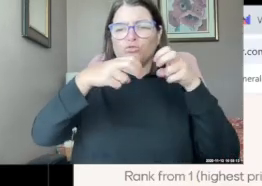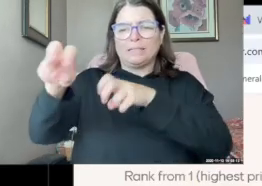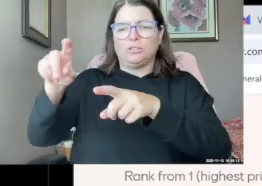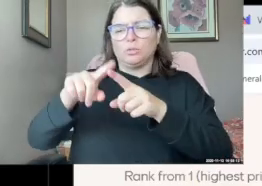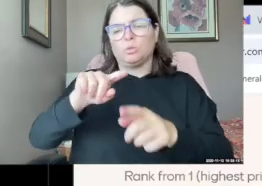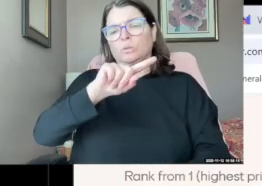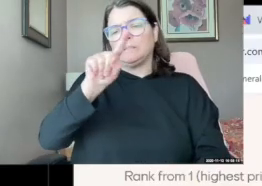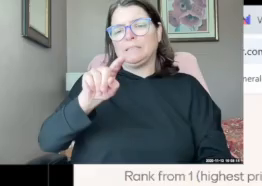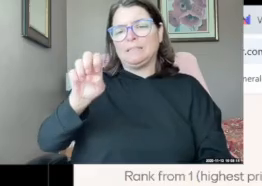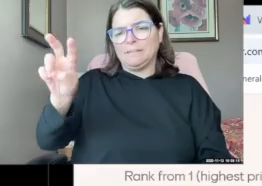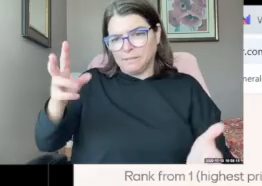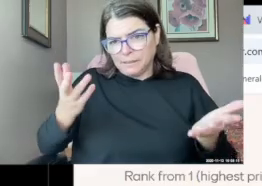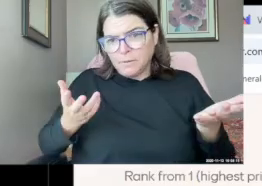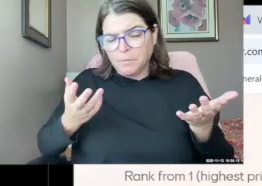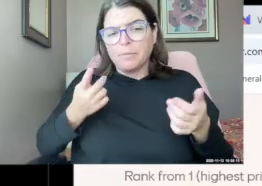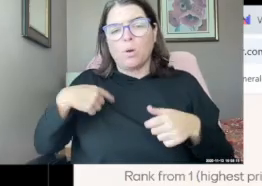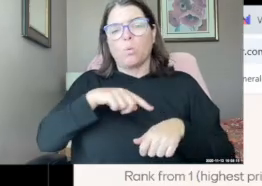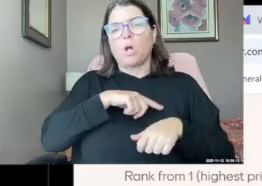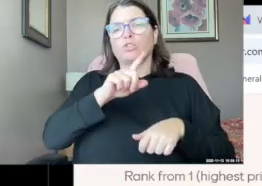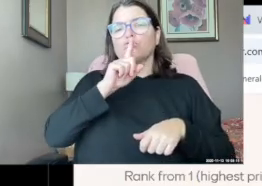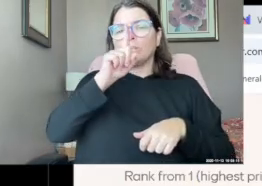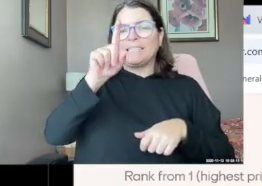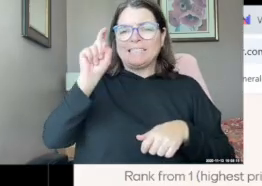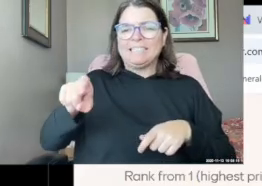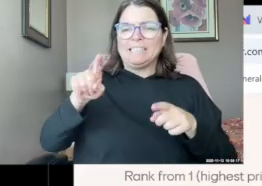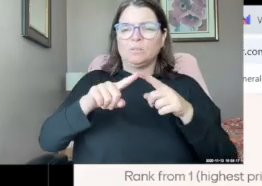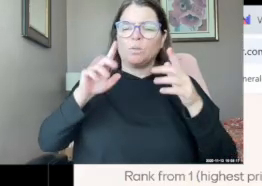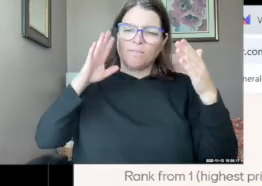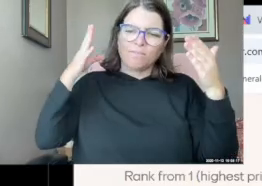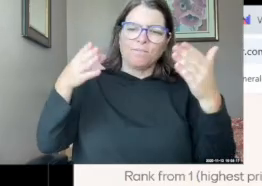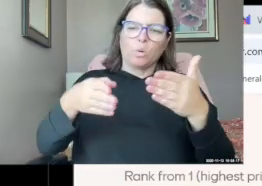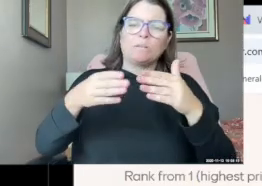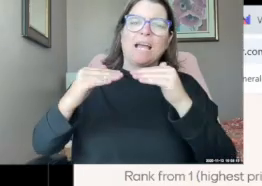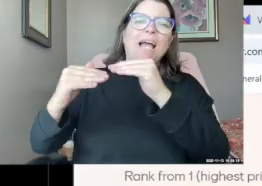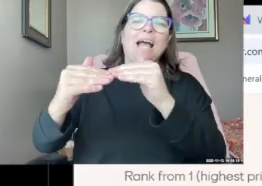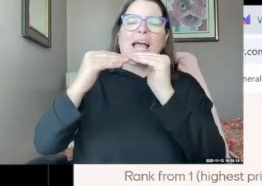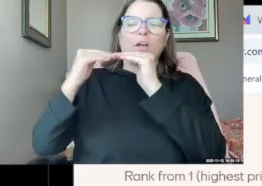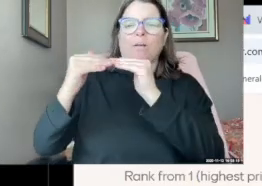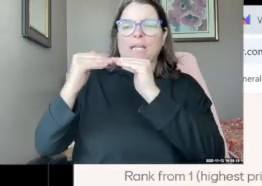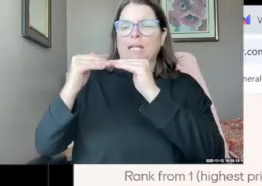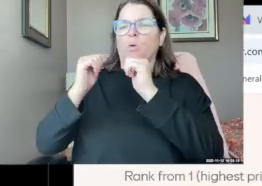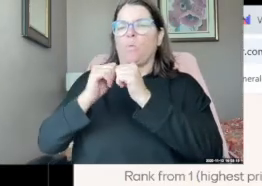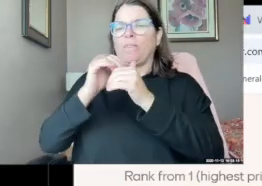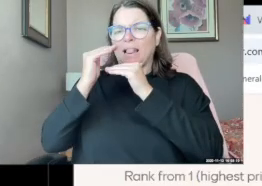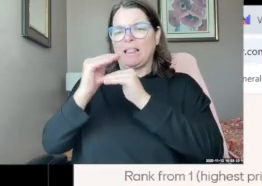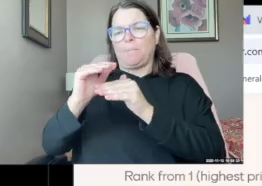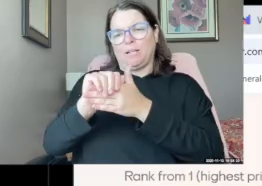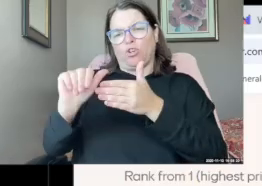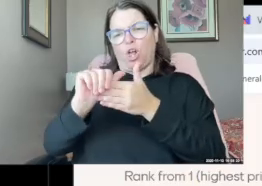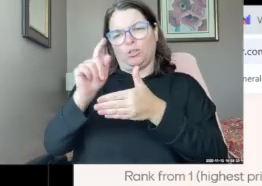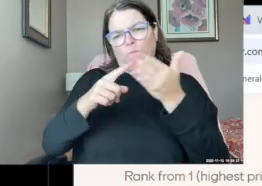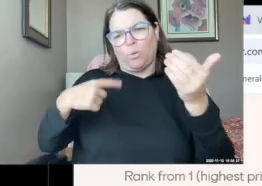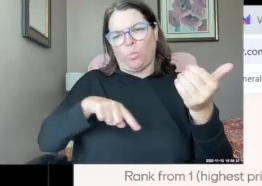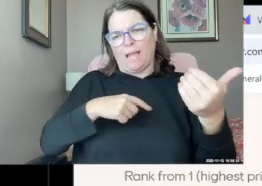the most trouble making the transition to zero emission transportation. So we really need to